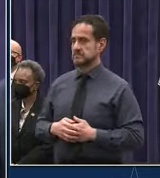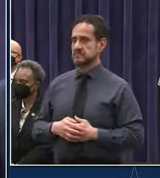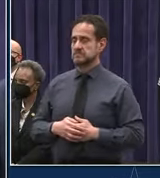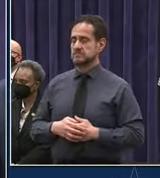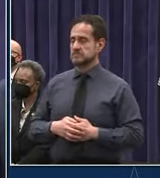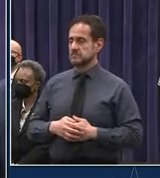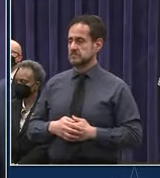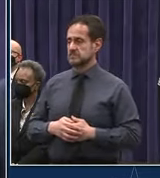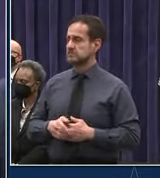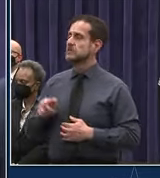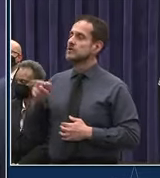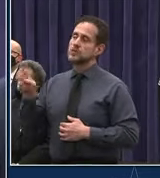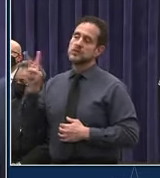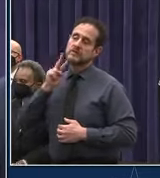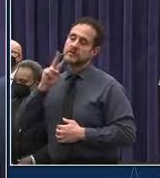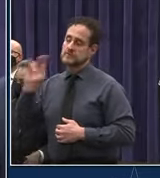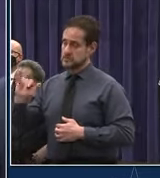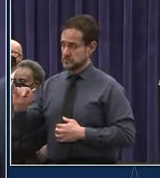You were a victim too.